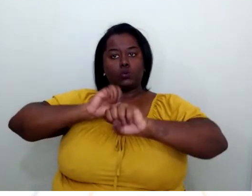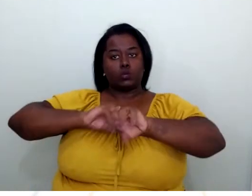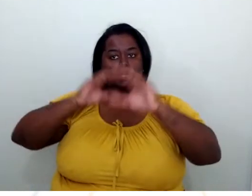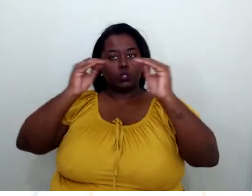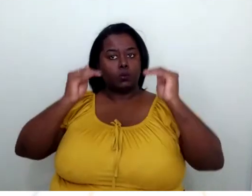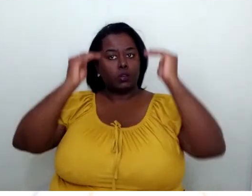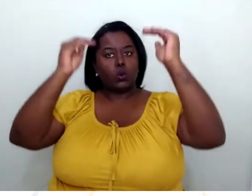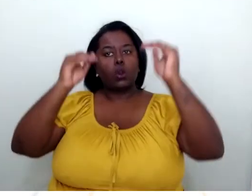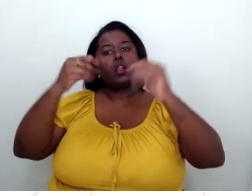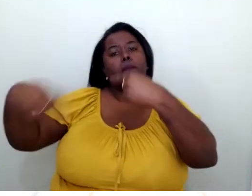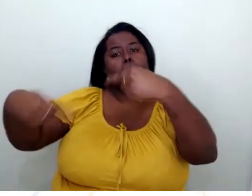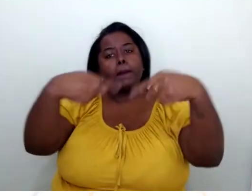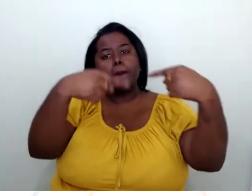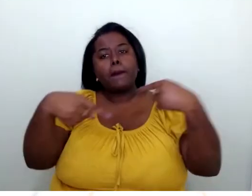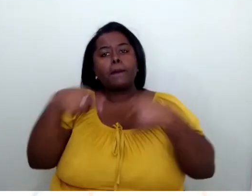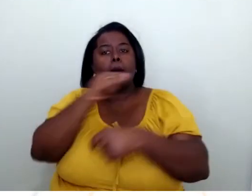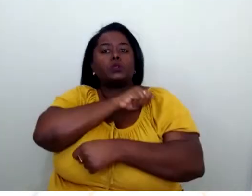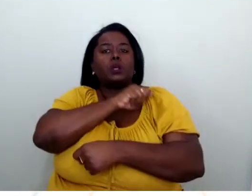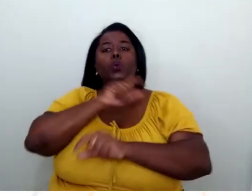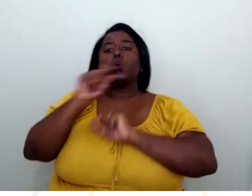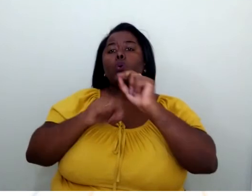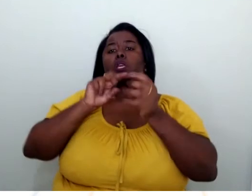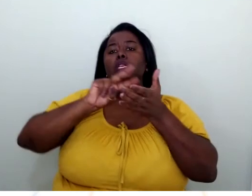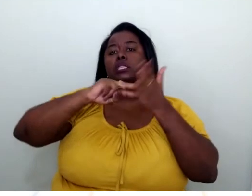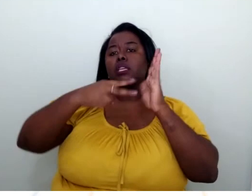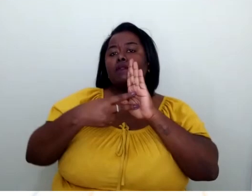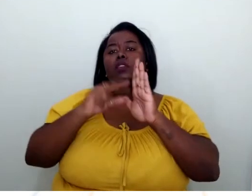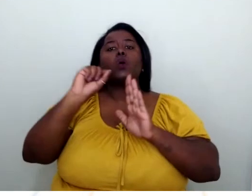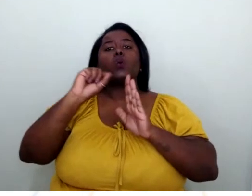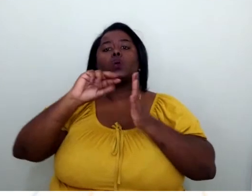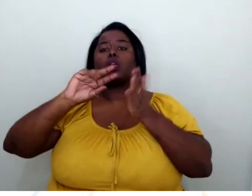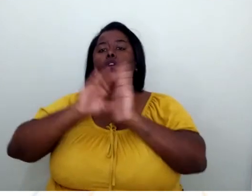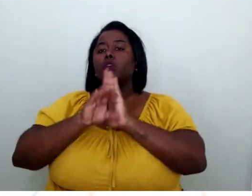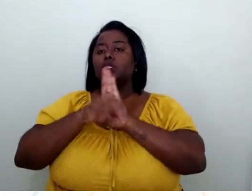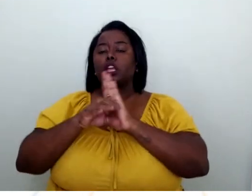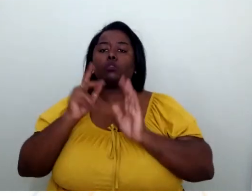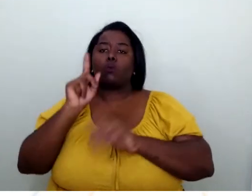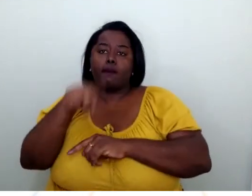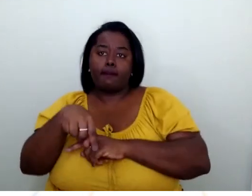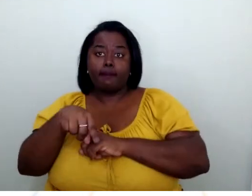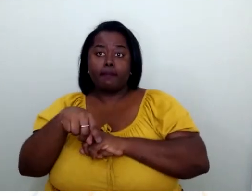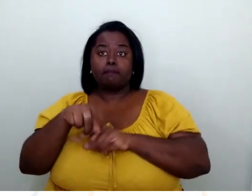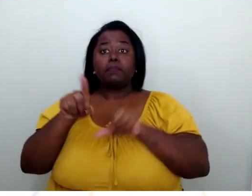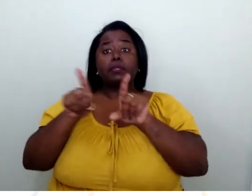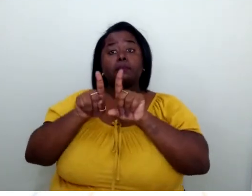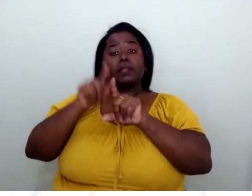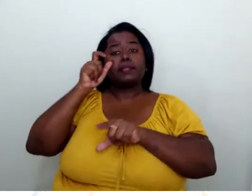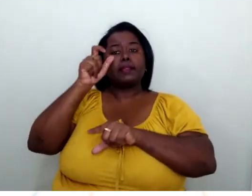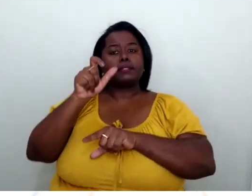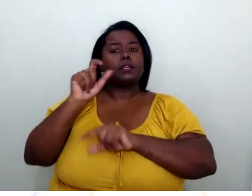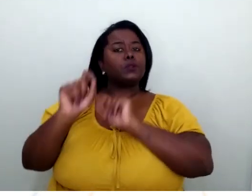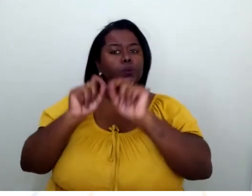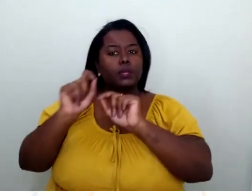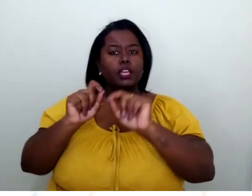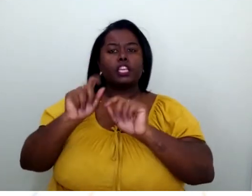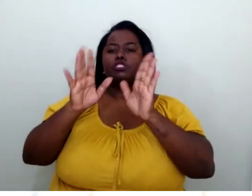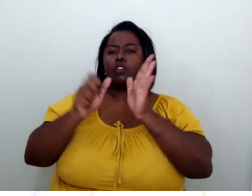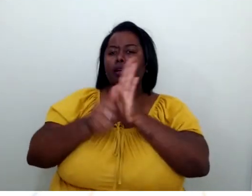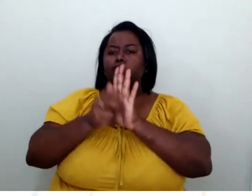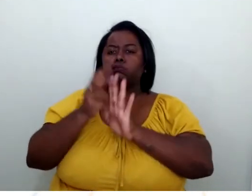really redesigning how the course would work, specifically with how we would integrate or combine